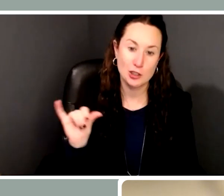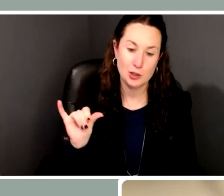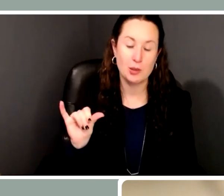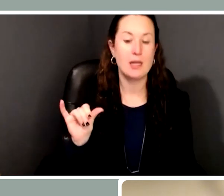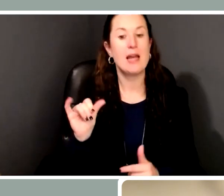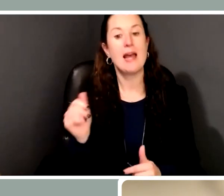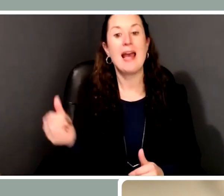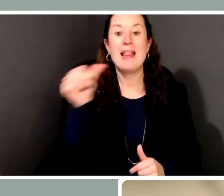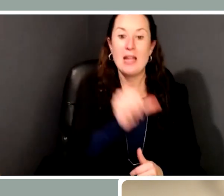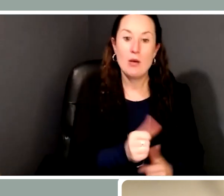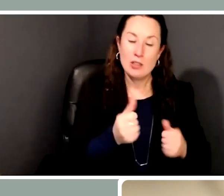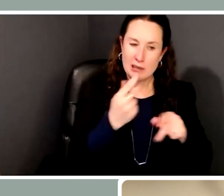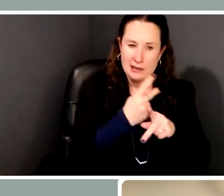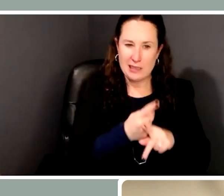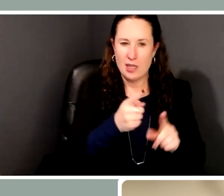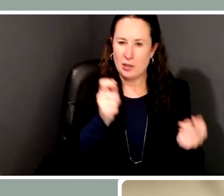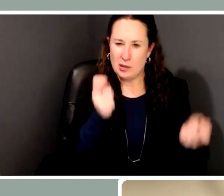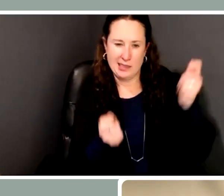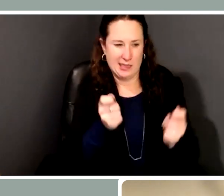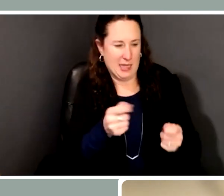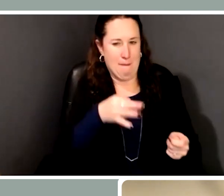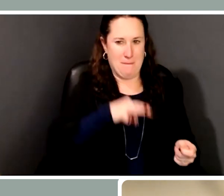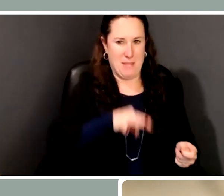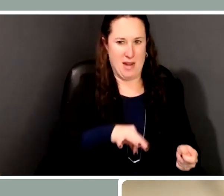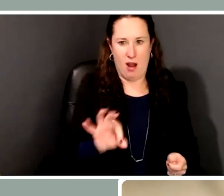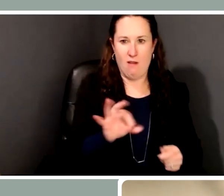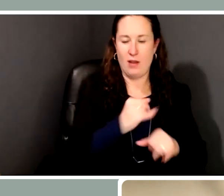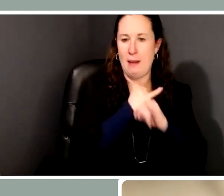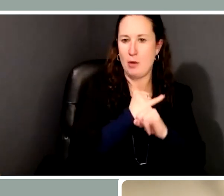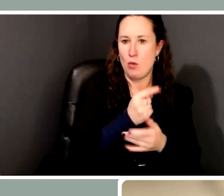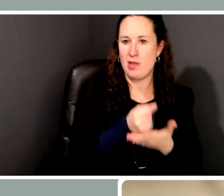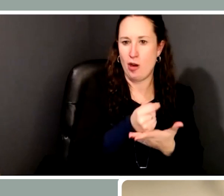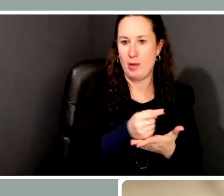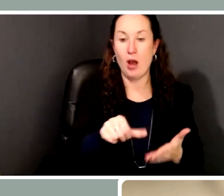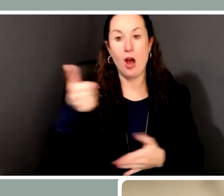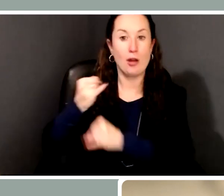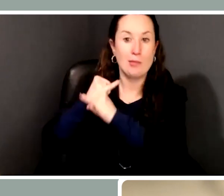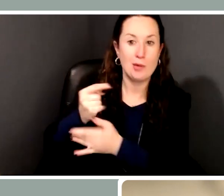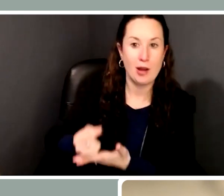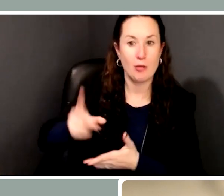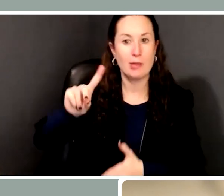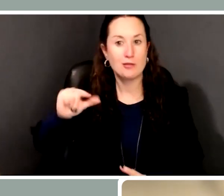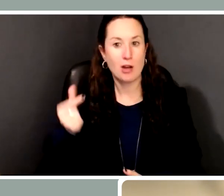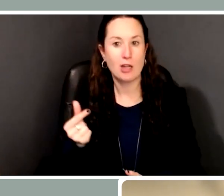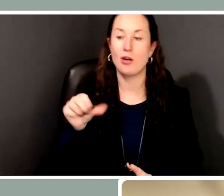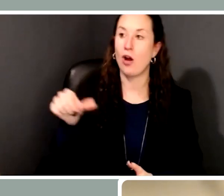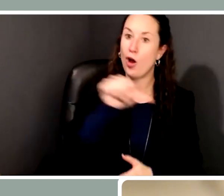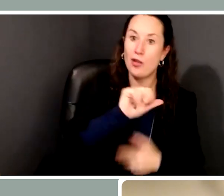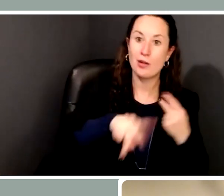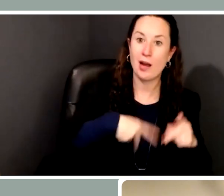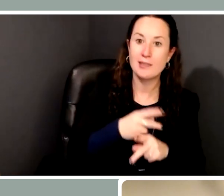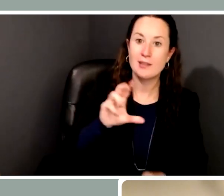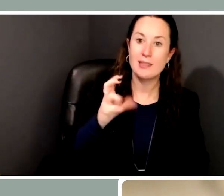the benefit of immunotherapy, to try and use other immunotherapy drugs or try and use other types of chemotherapy to potentiate